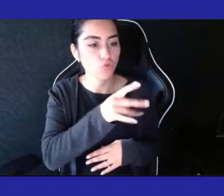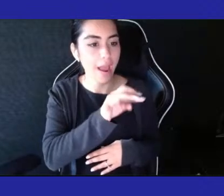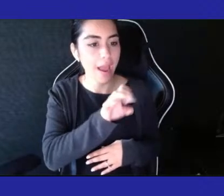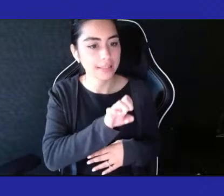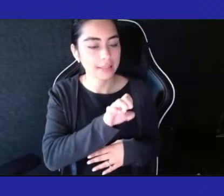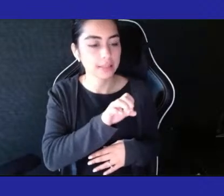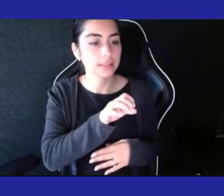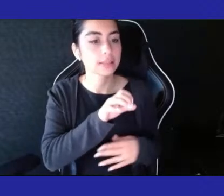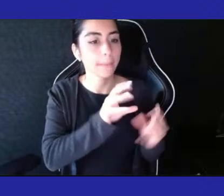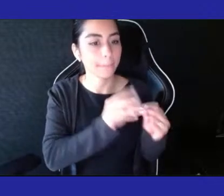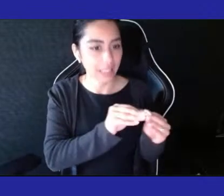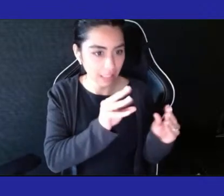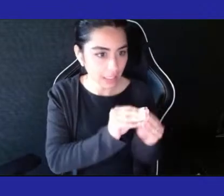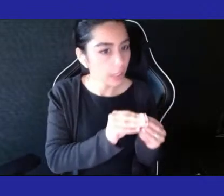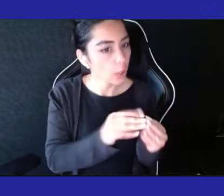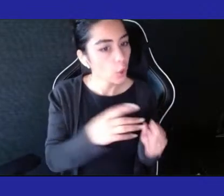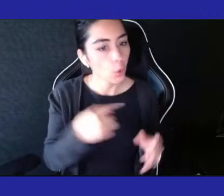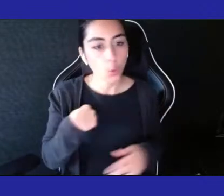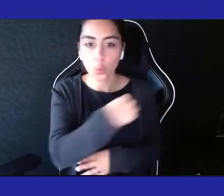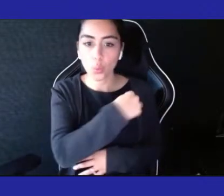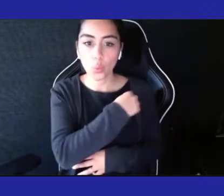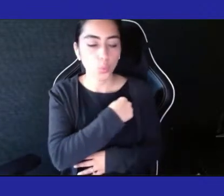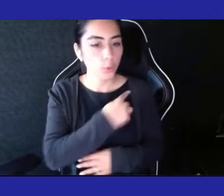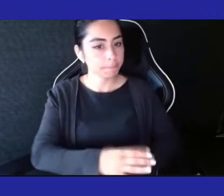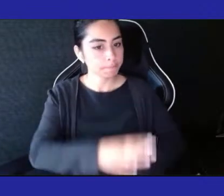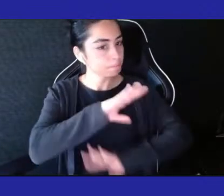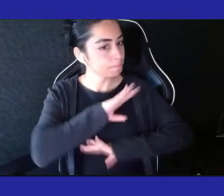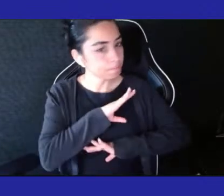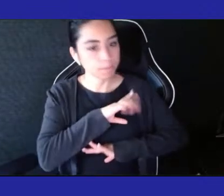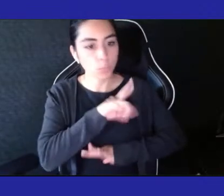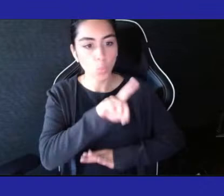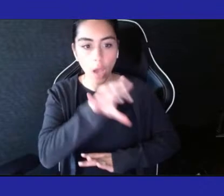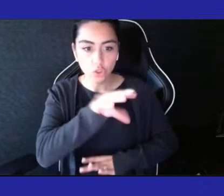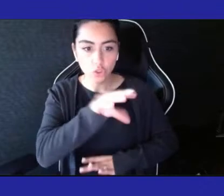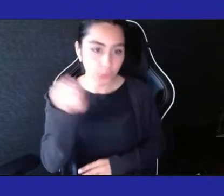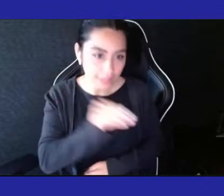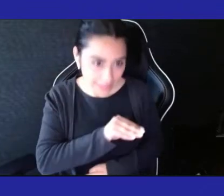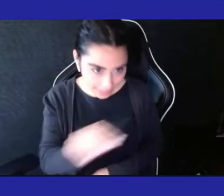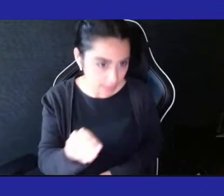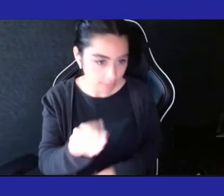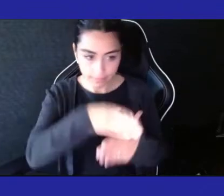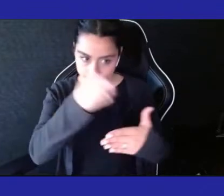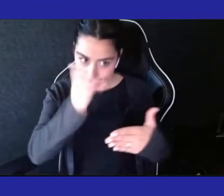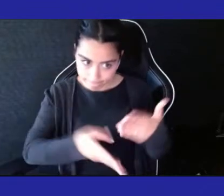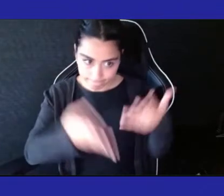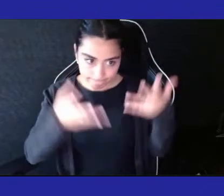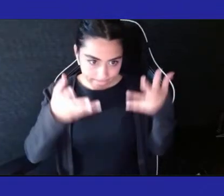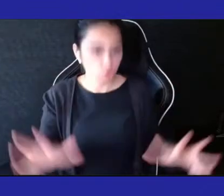100% of our overall data center initiative is complete as